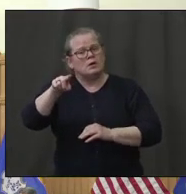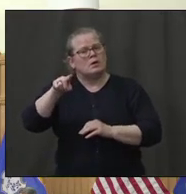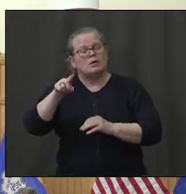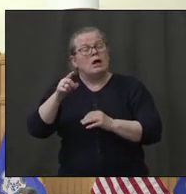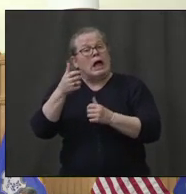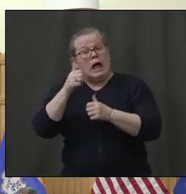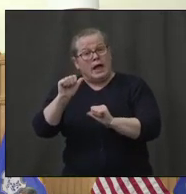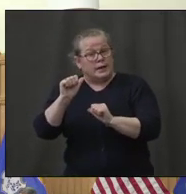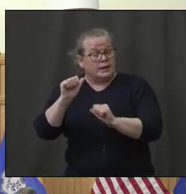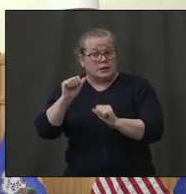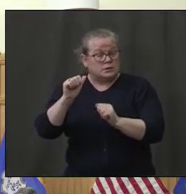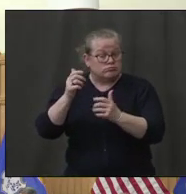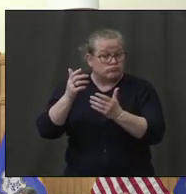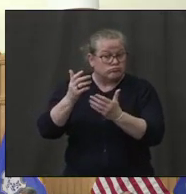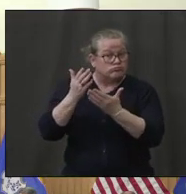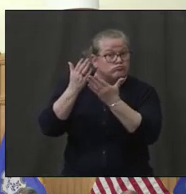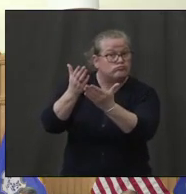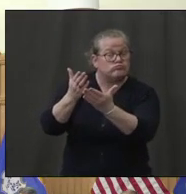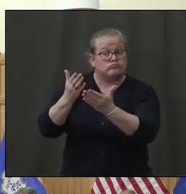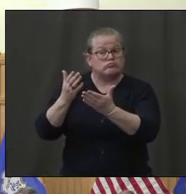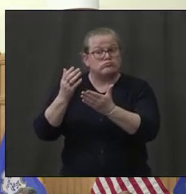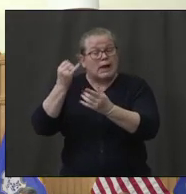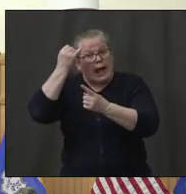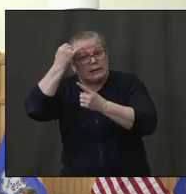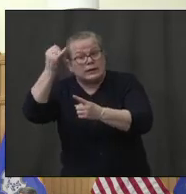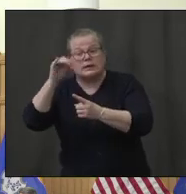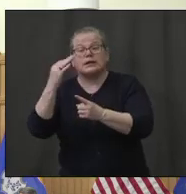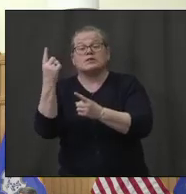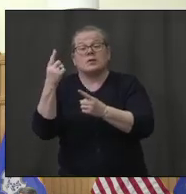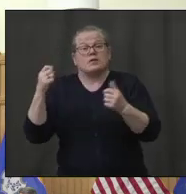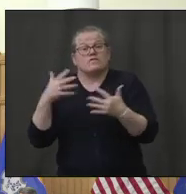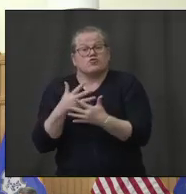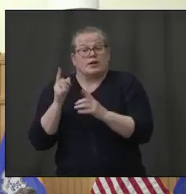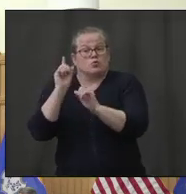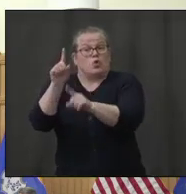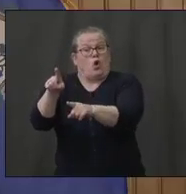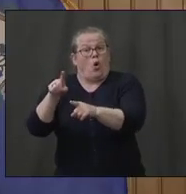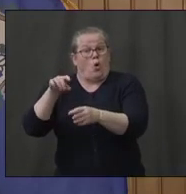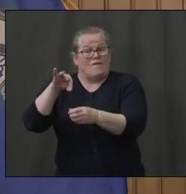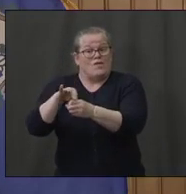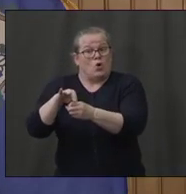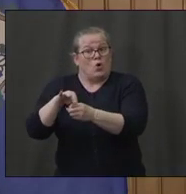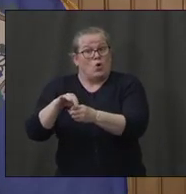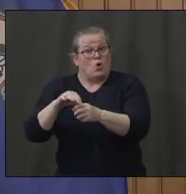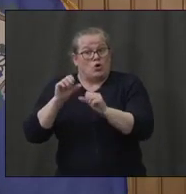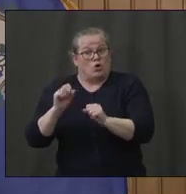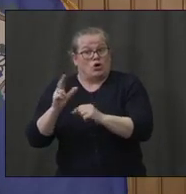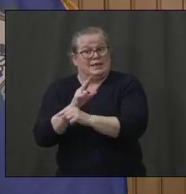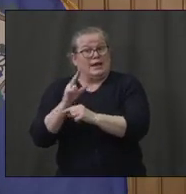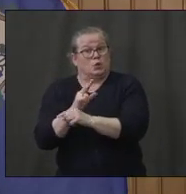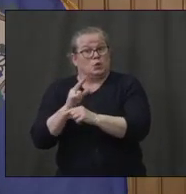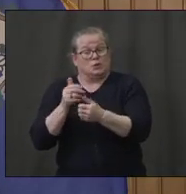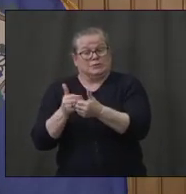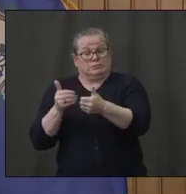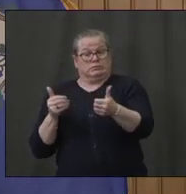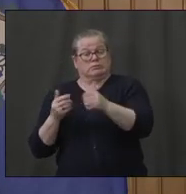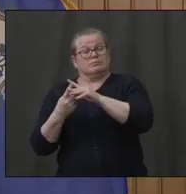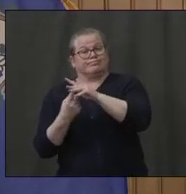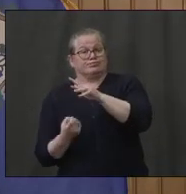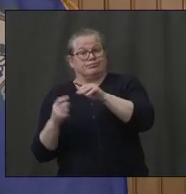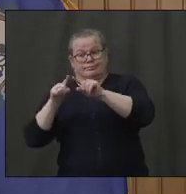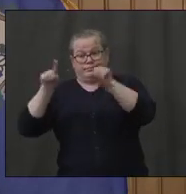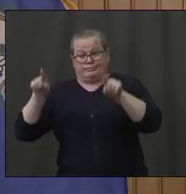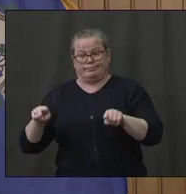polls should be able to vote by absentee ballot? Look, it makes all the sense in the world to me. I'm sort